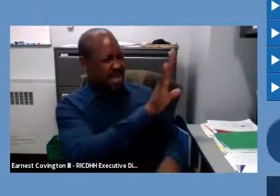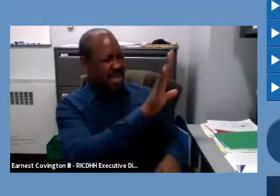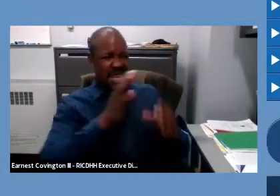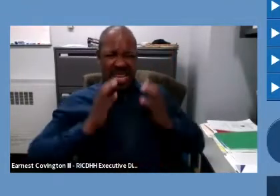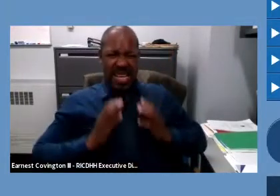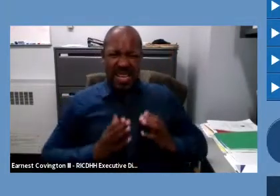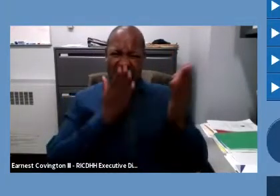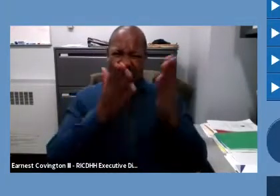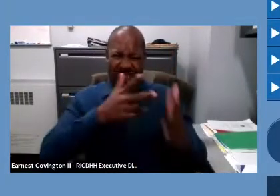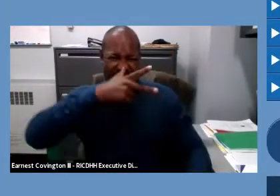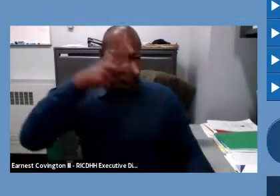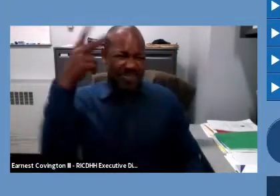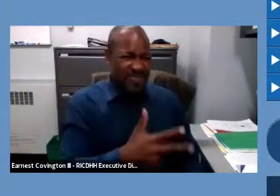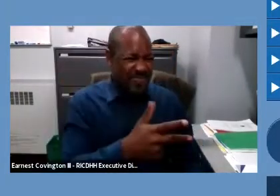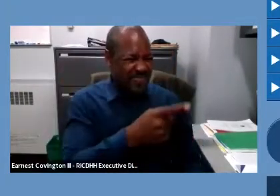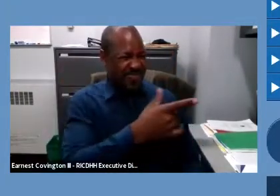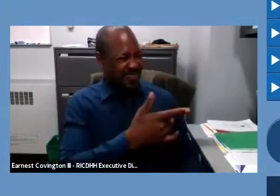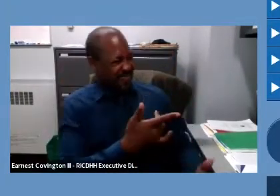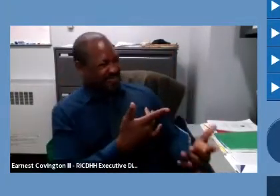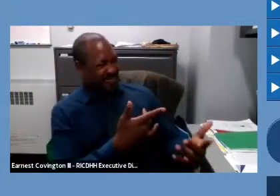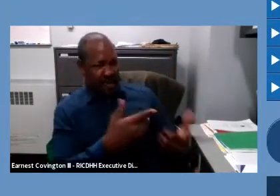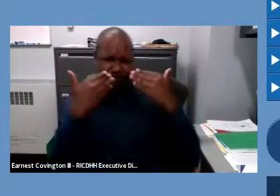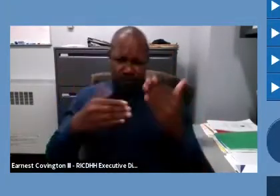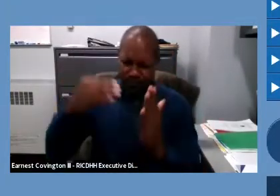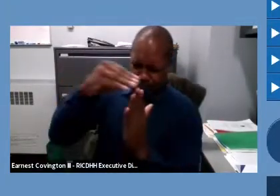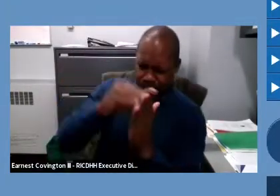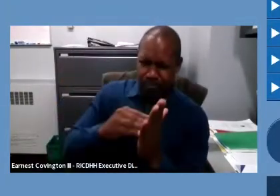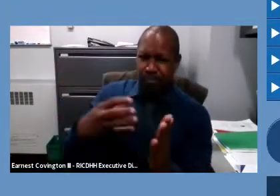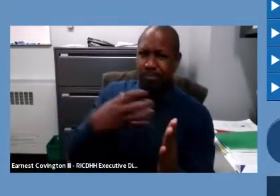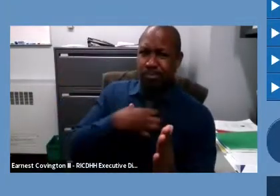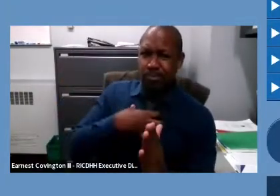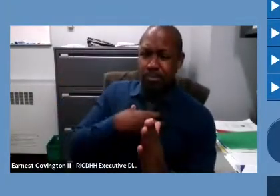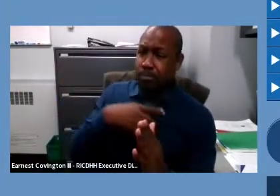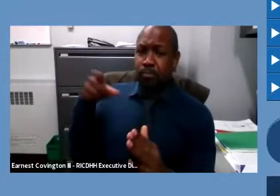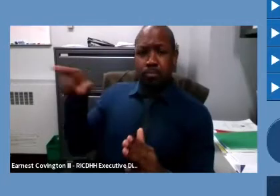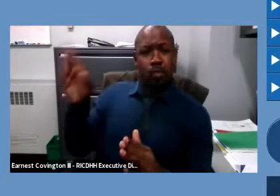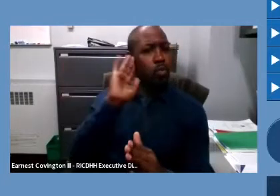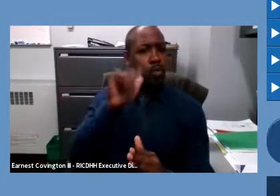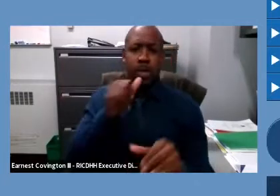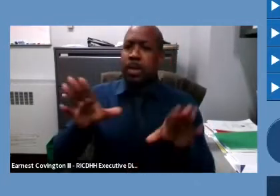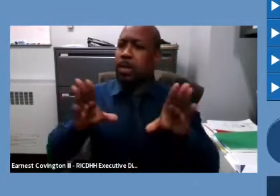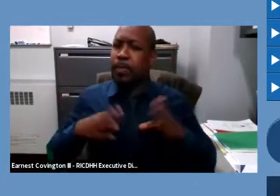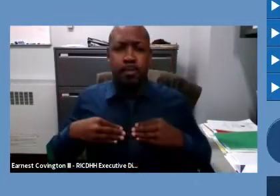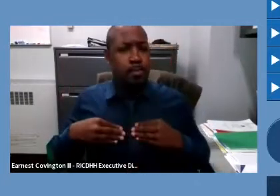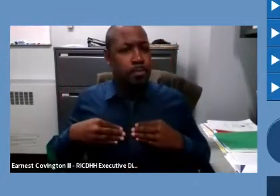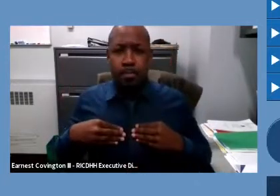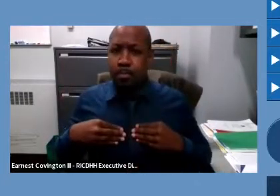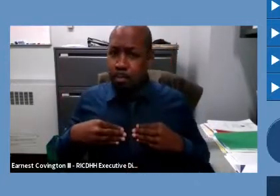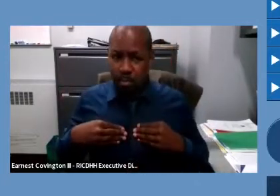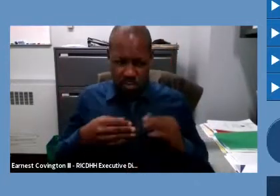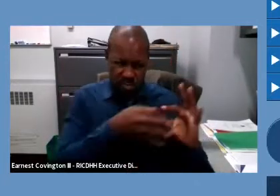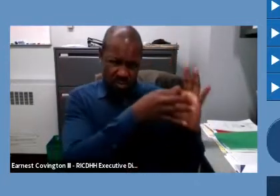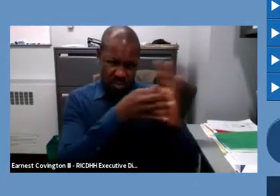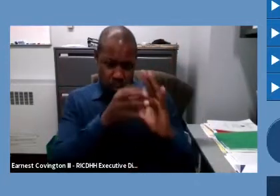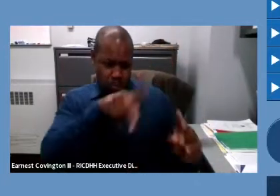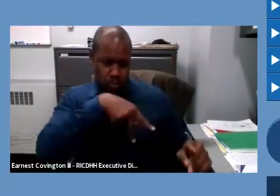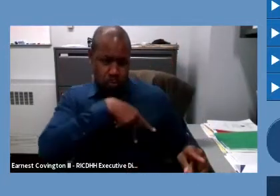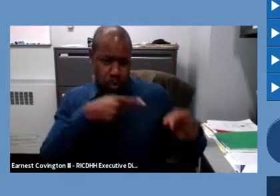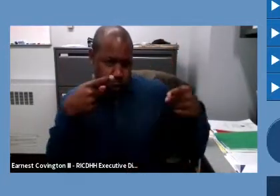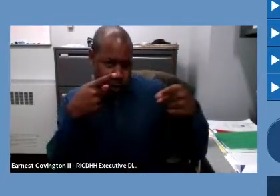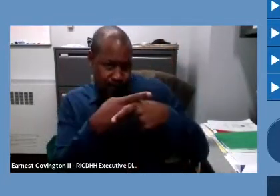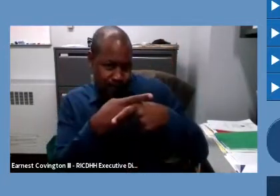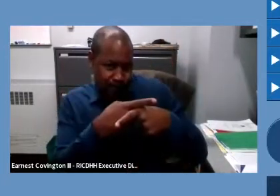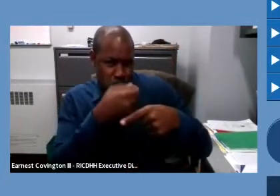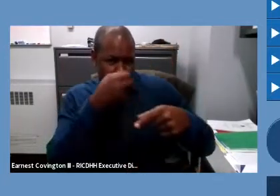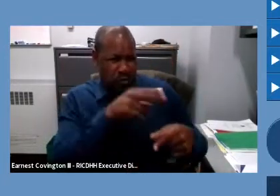if you have a personality conflict or the interpreter provides poor customer service, also, this is not a